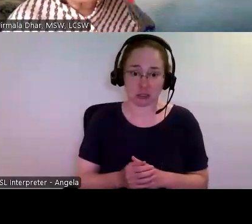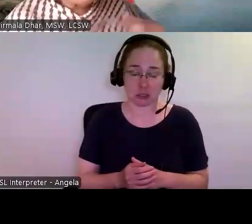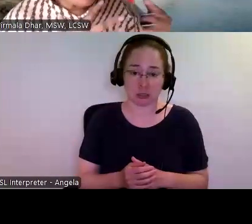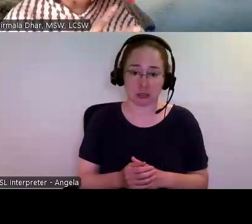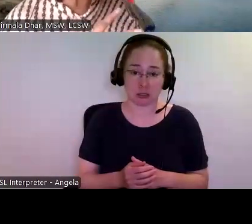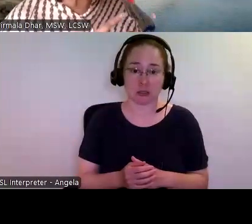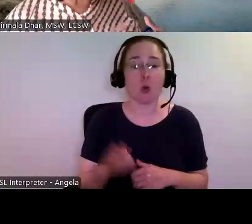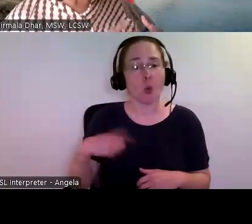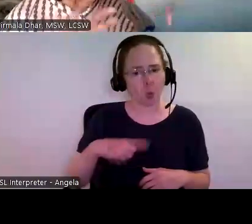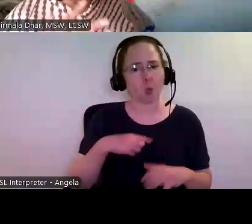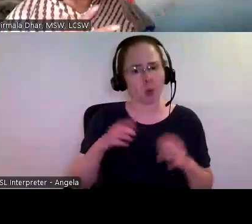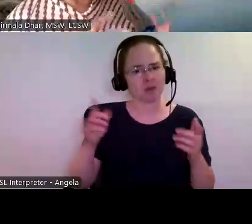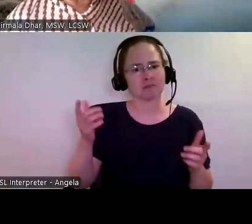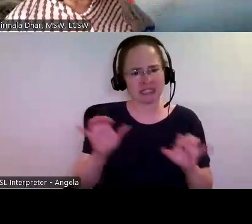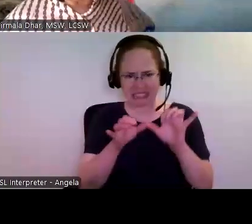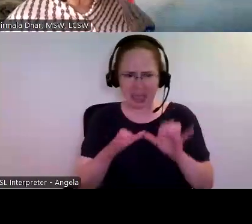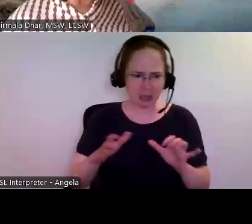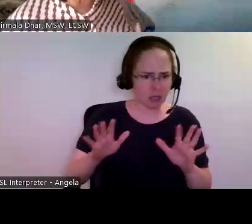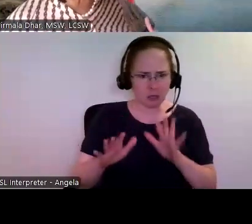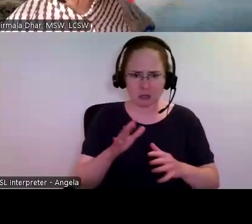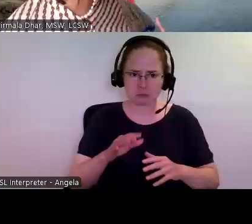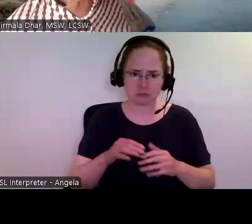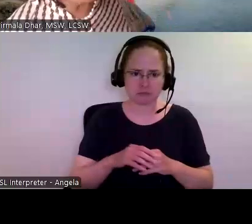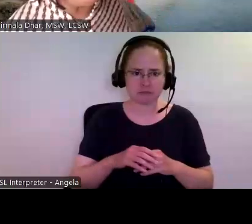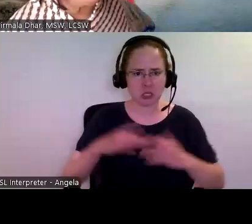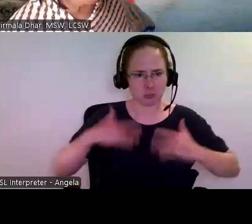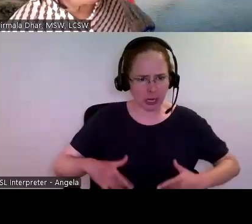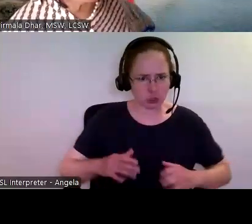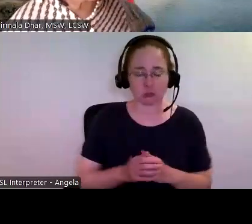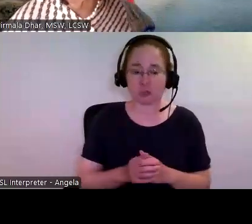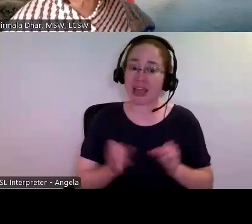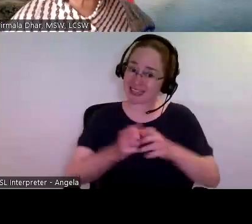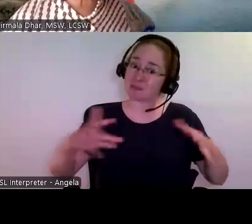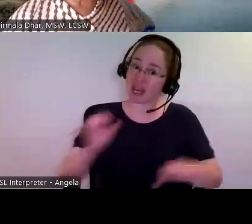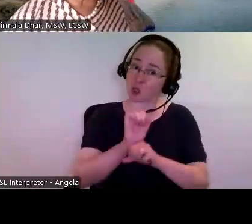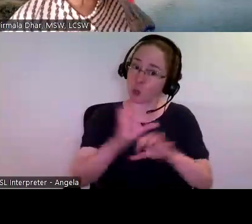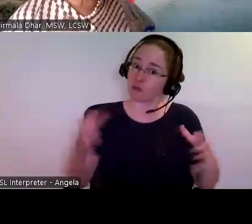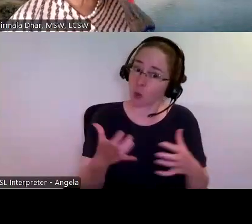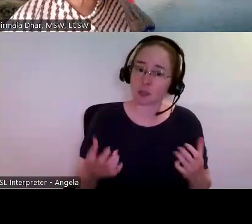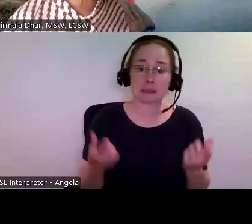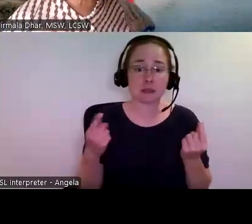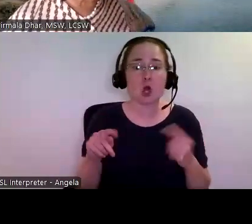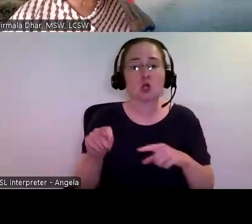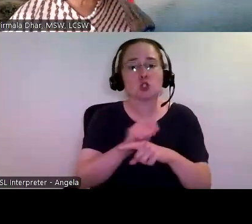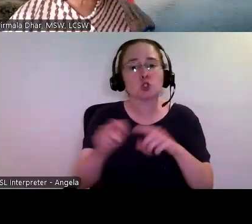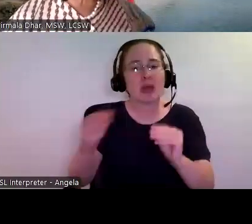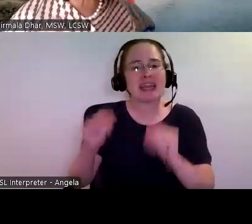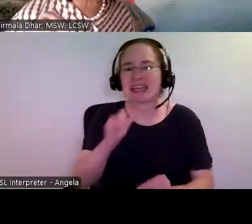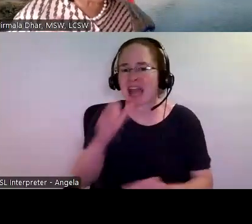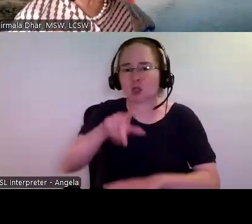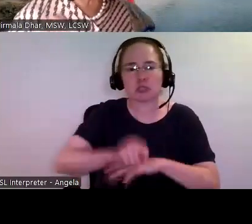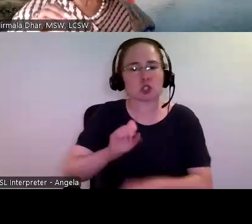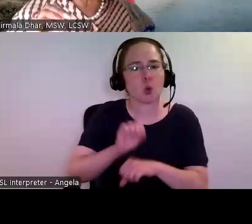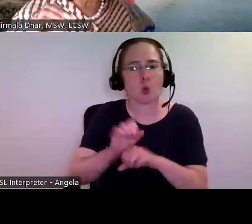So we are scaling depression in a big way. We are expanding the workforce by training non-traditional workforce such